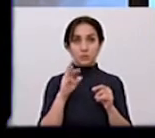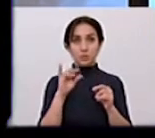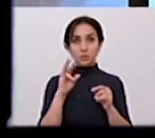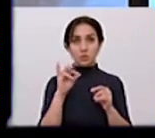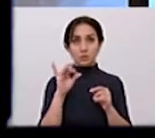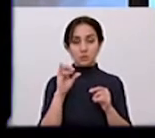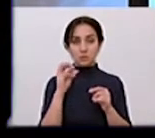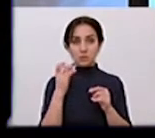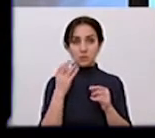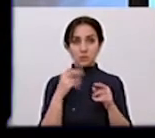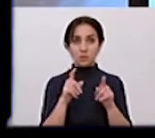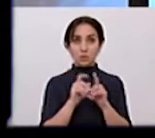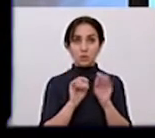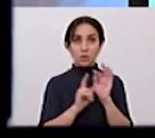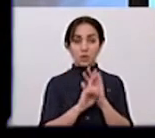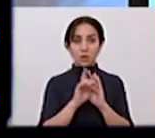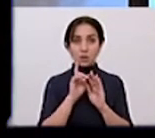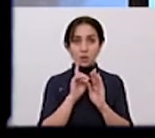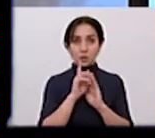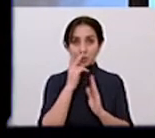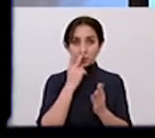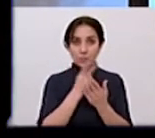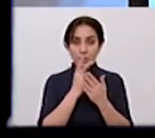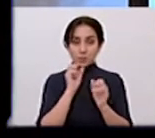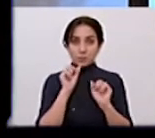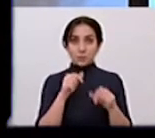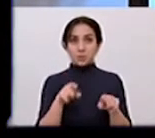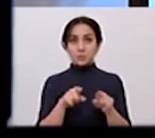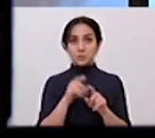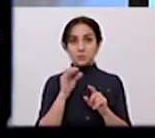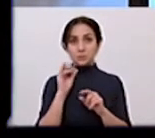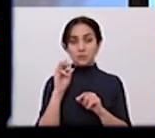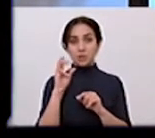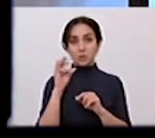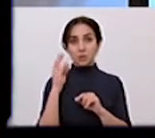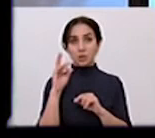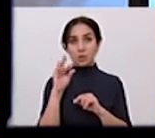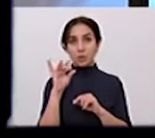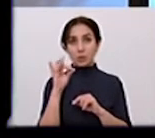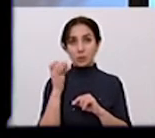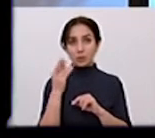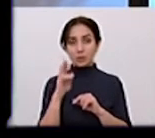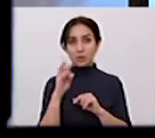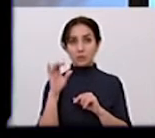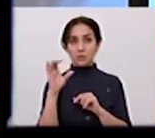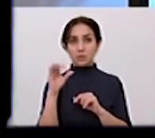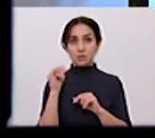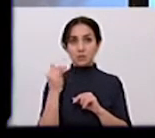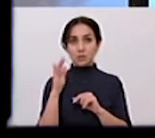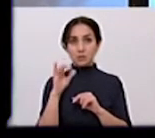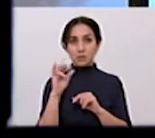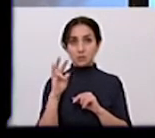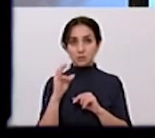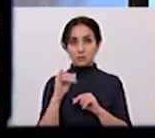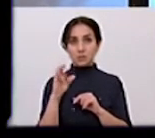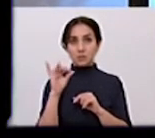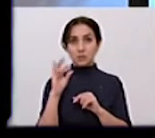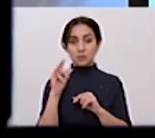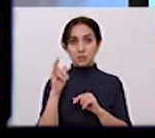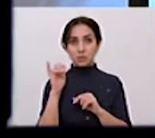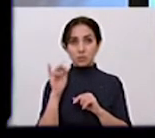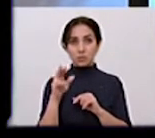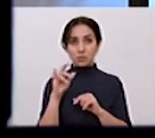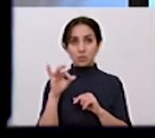modernizatsiyalash amalga oshirilganligini biz kuzatishimiz mumkin ekan. Bu Janubiy Koreya, Tayvan, Singapur, Gonkong taraqqiyotining